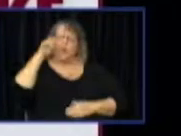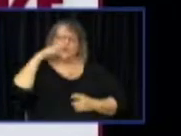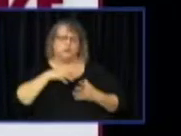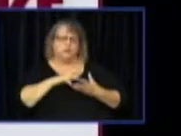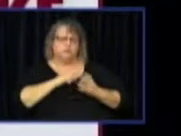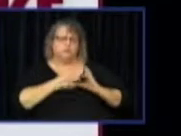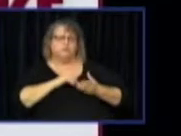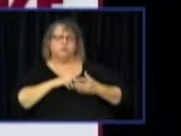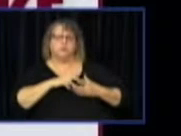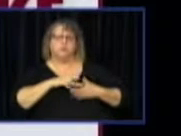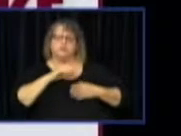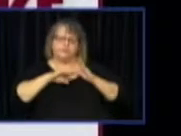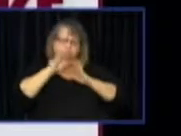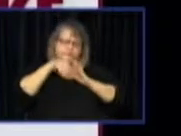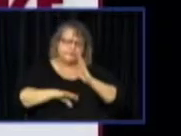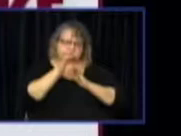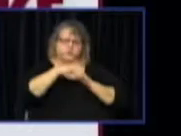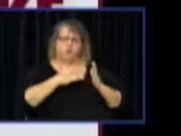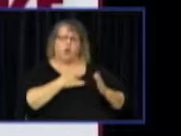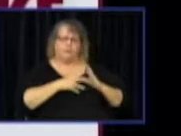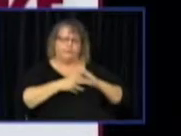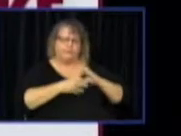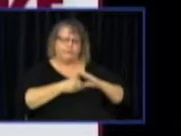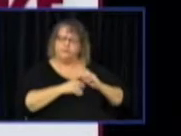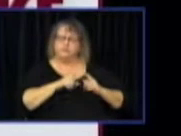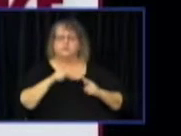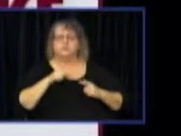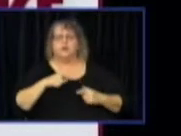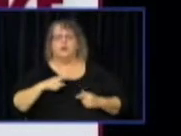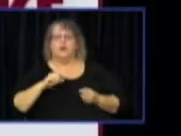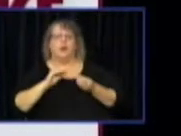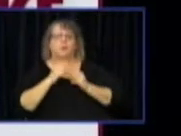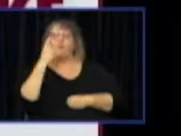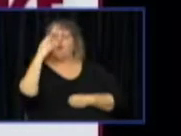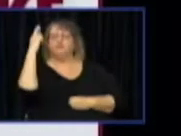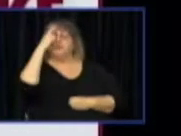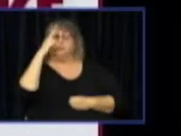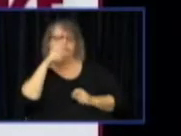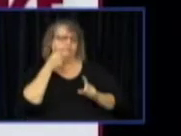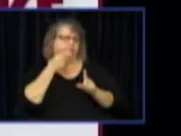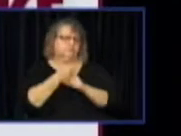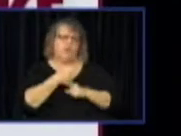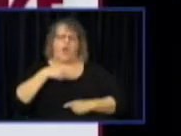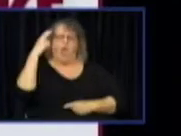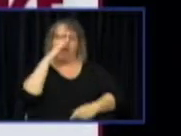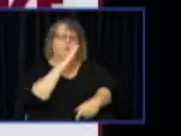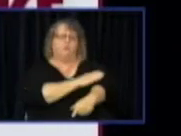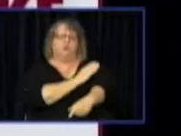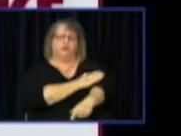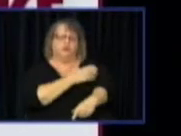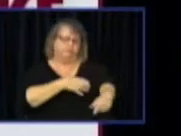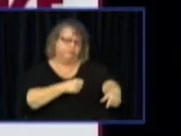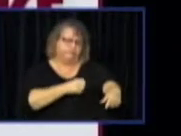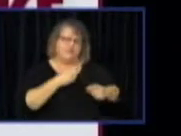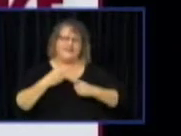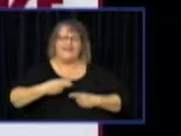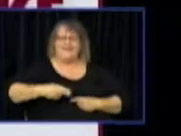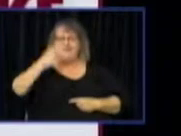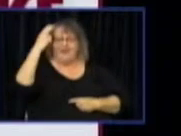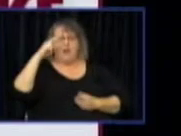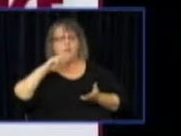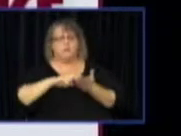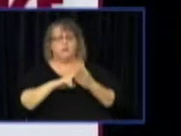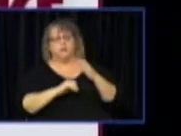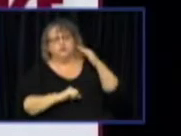stroke. But really the most common risk factor for stroke is hypertension or high blood pressure. And when I talk about